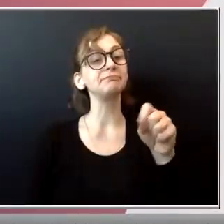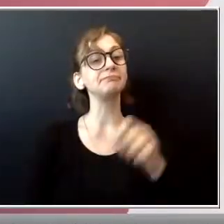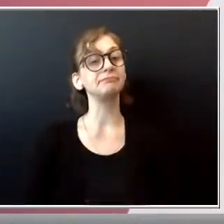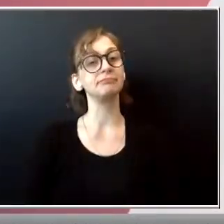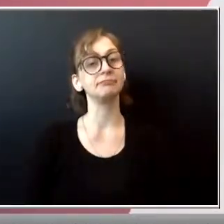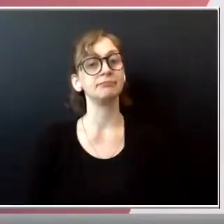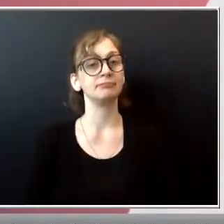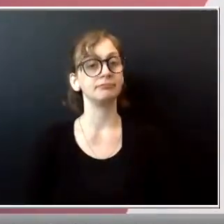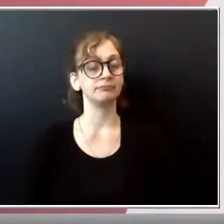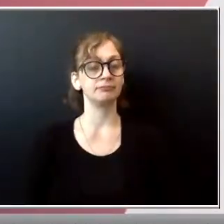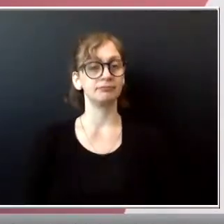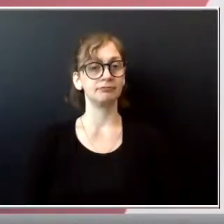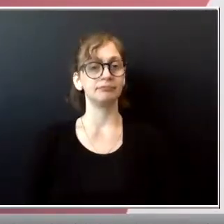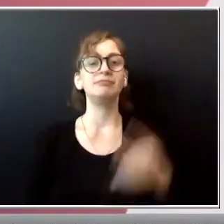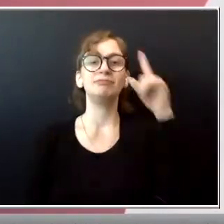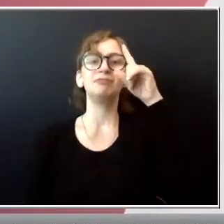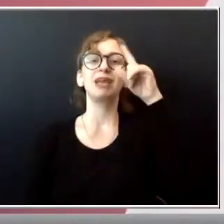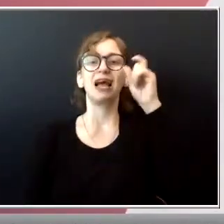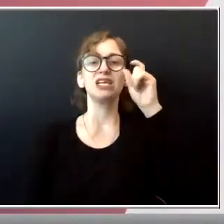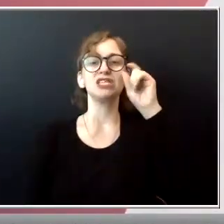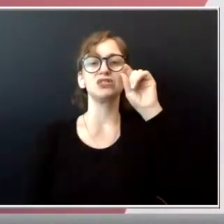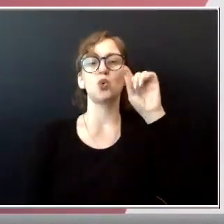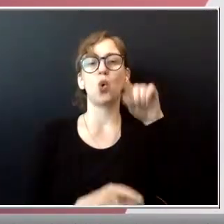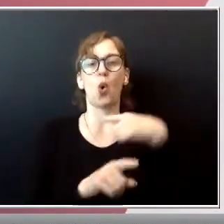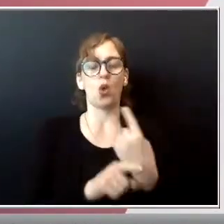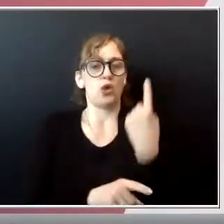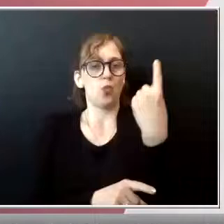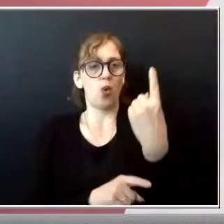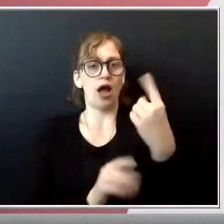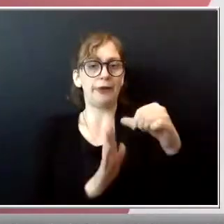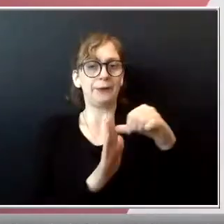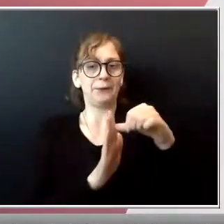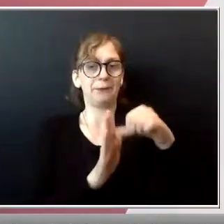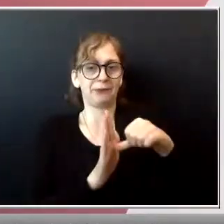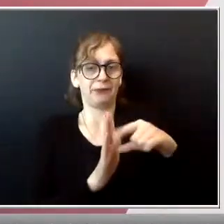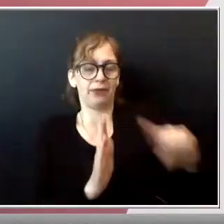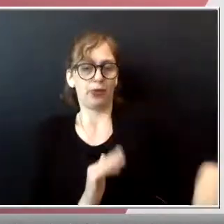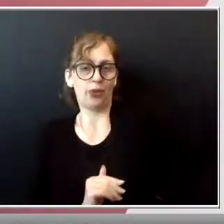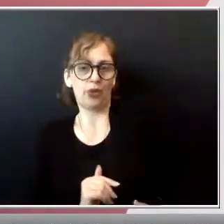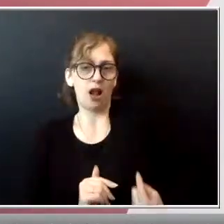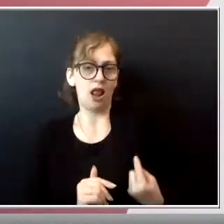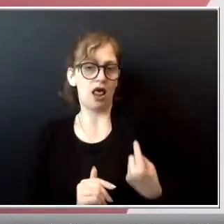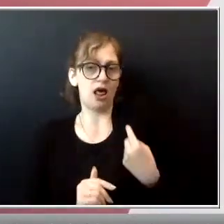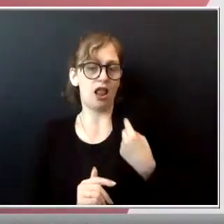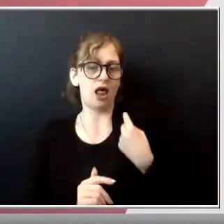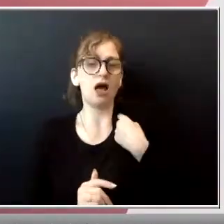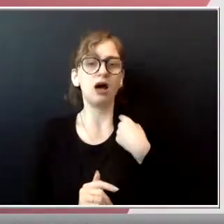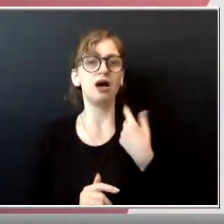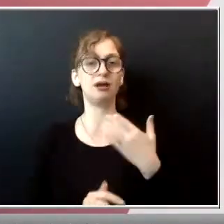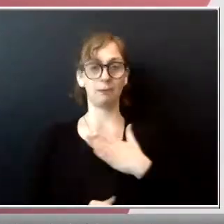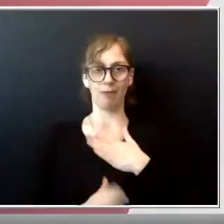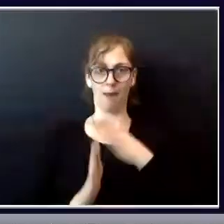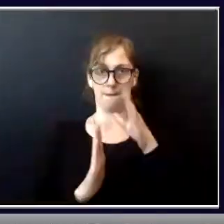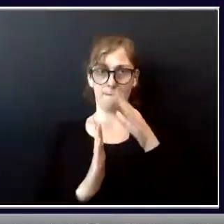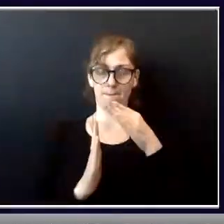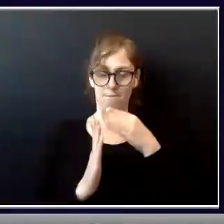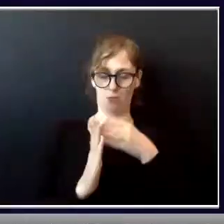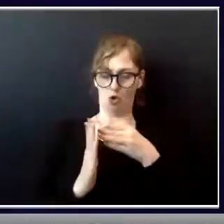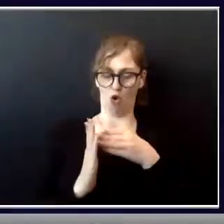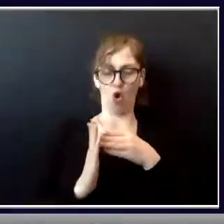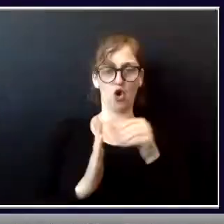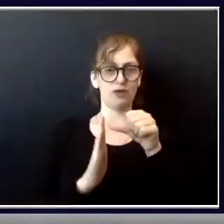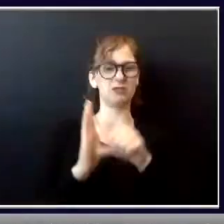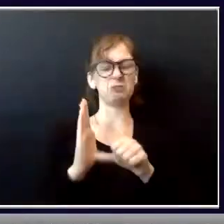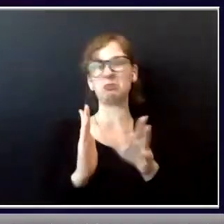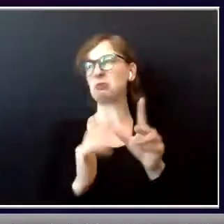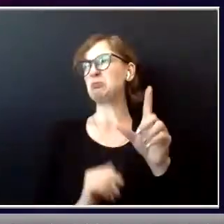one axis, and the entire procedure is about an hour, and my part of the procedure is only about 20 minutes or so. And what's the Watchman made